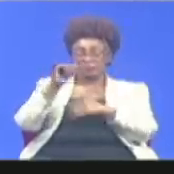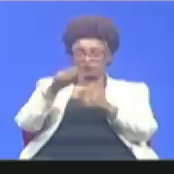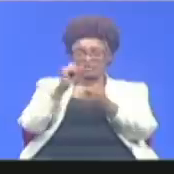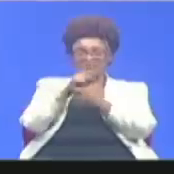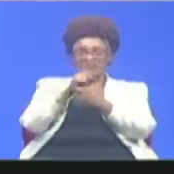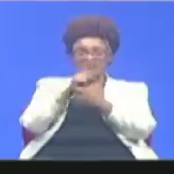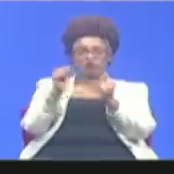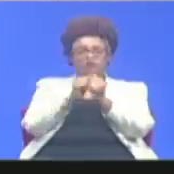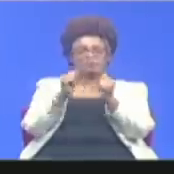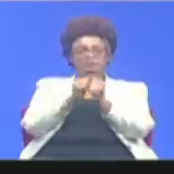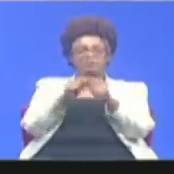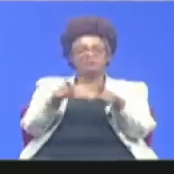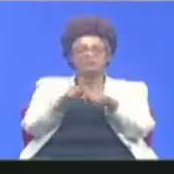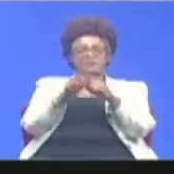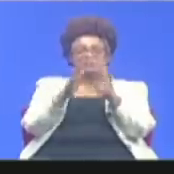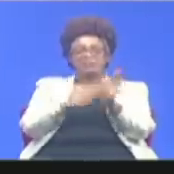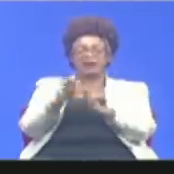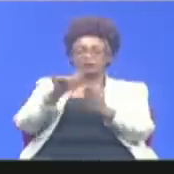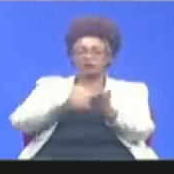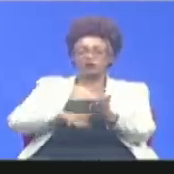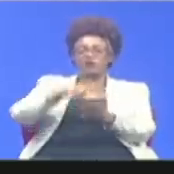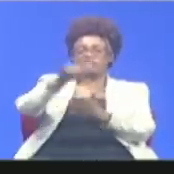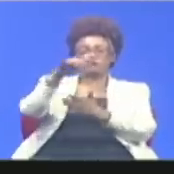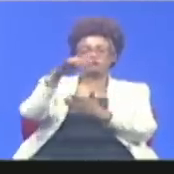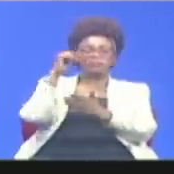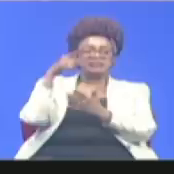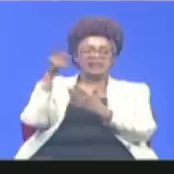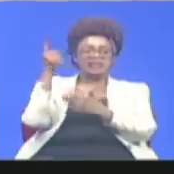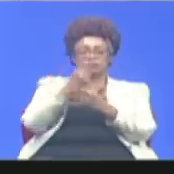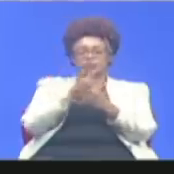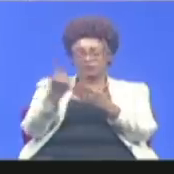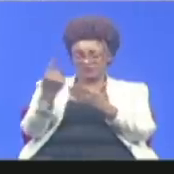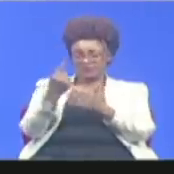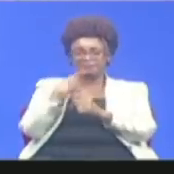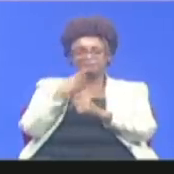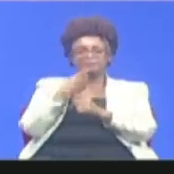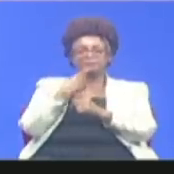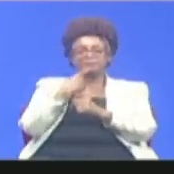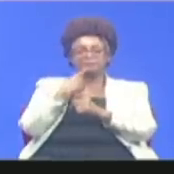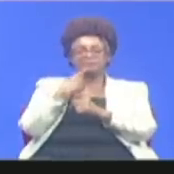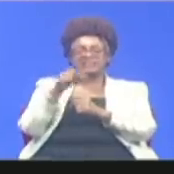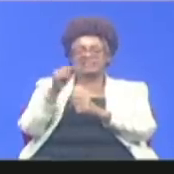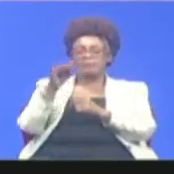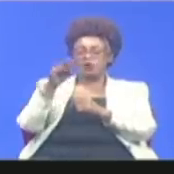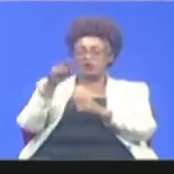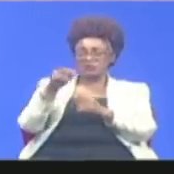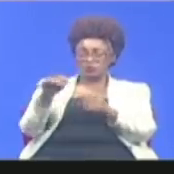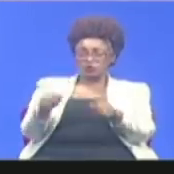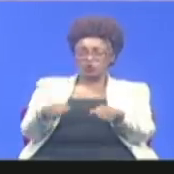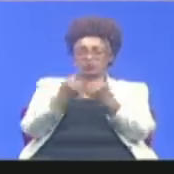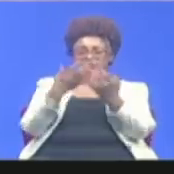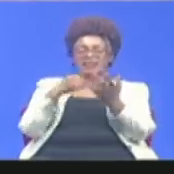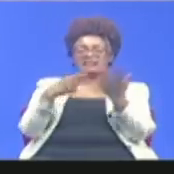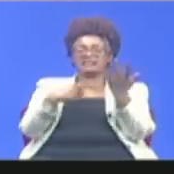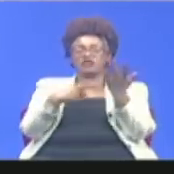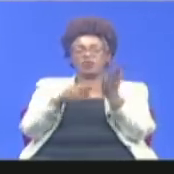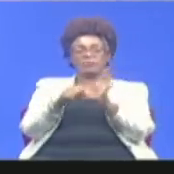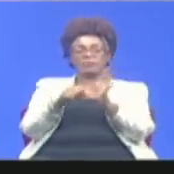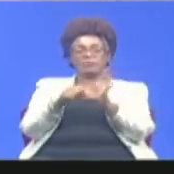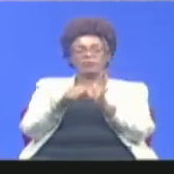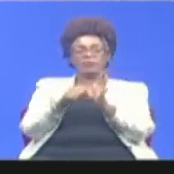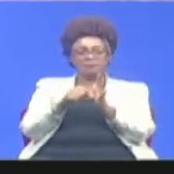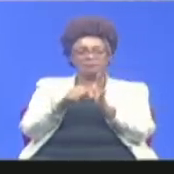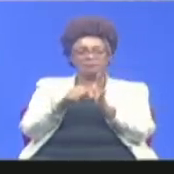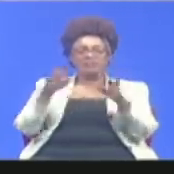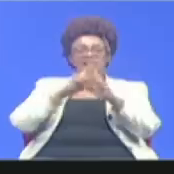October as it prepared to take off to Mombasa last week, says the turbulence was caused by a technical malfunction. The